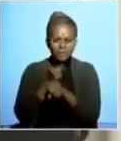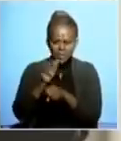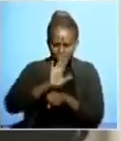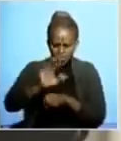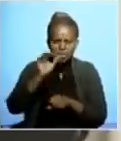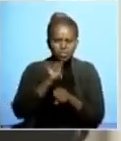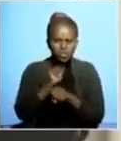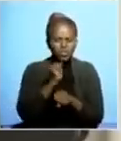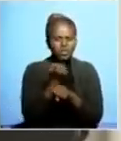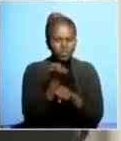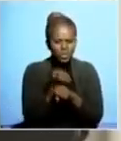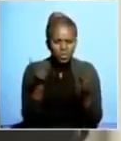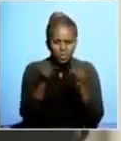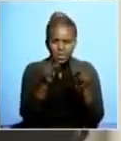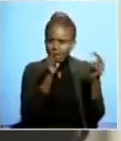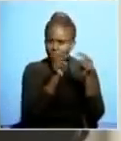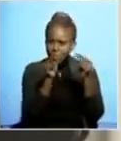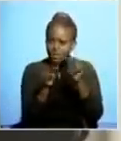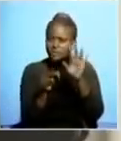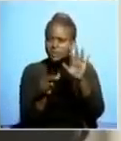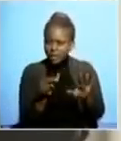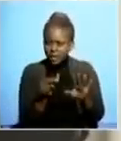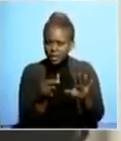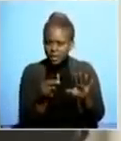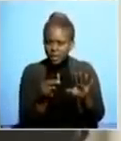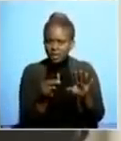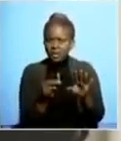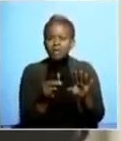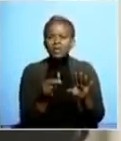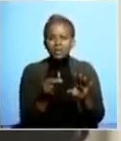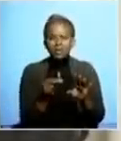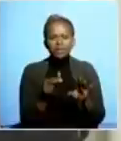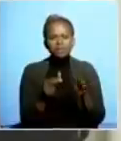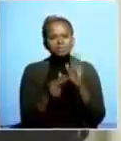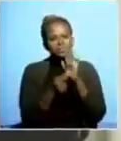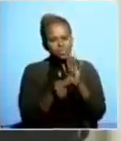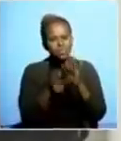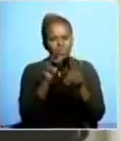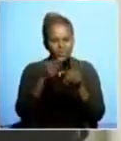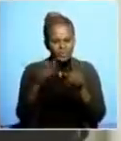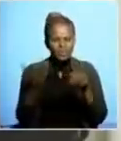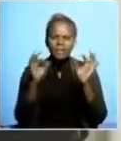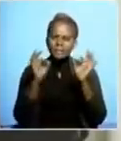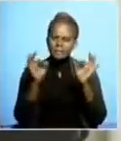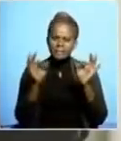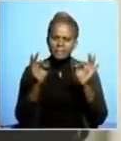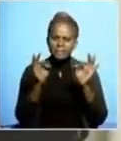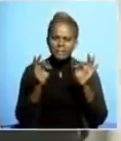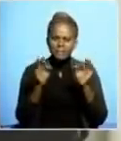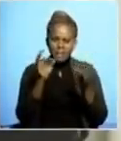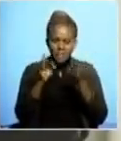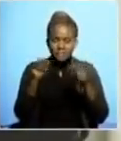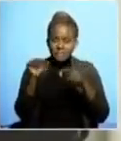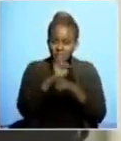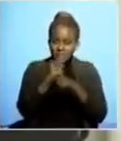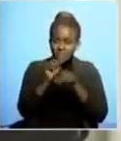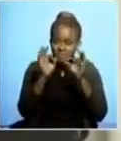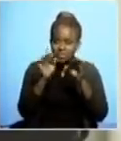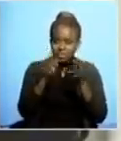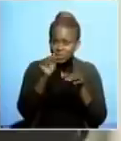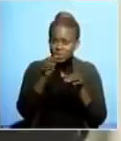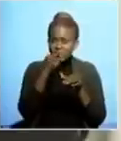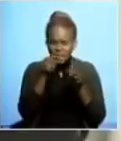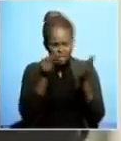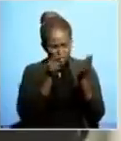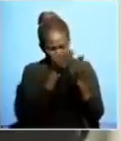difficult, because when the contract is there, it assumes everything is okay. If you are not trained properly, you say, no, but the contract